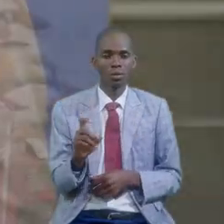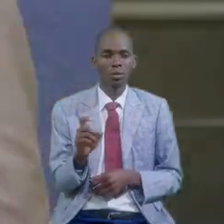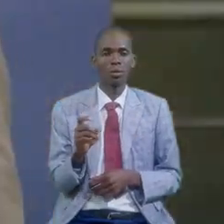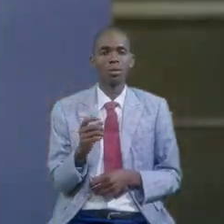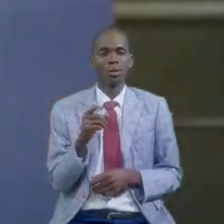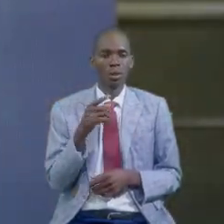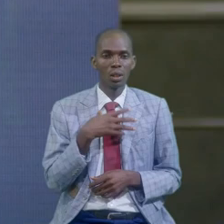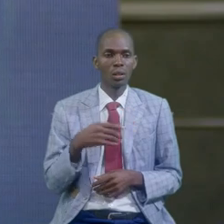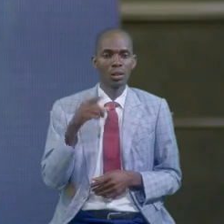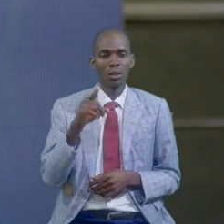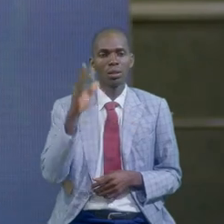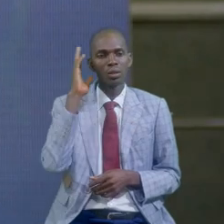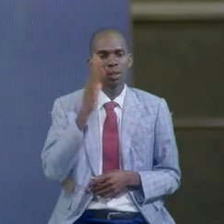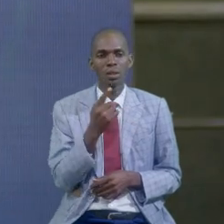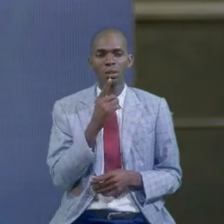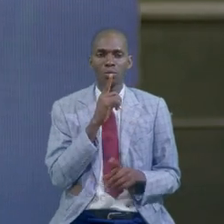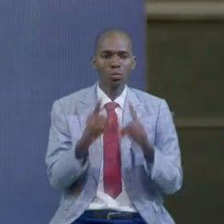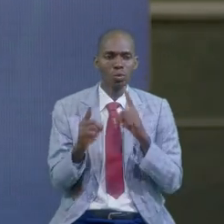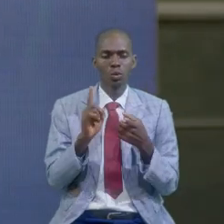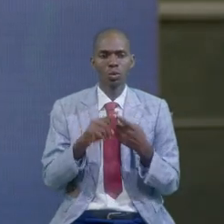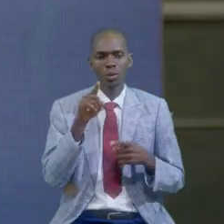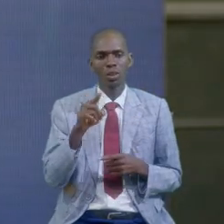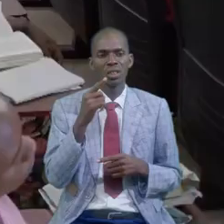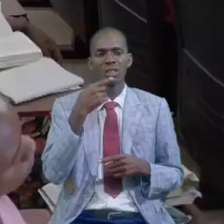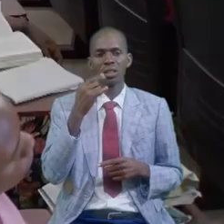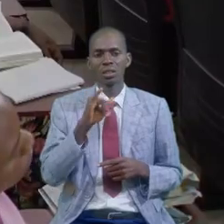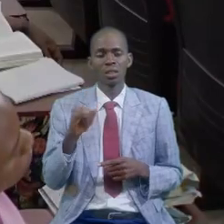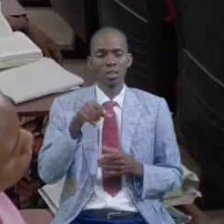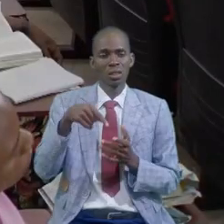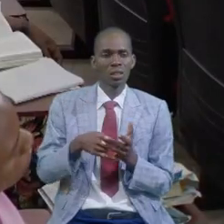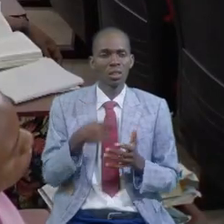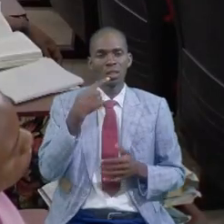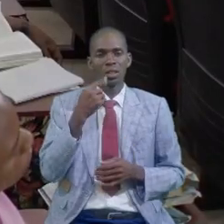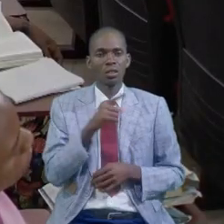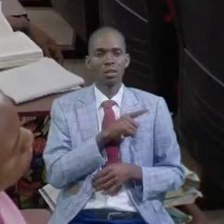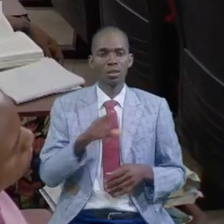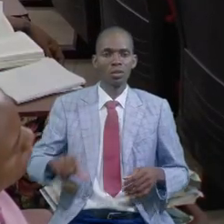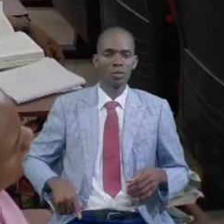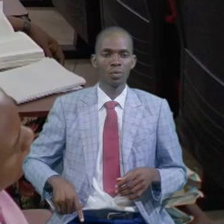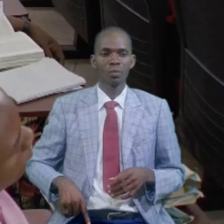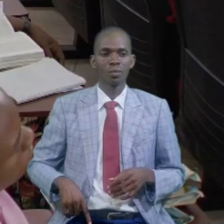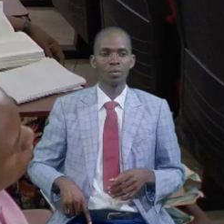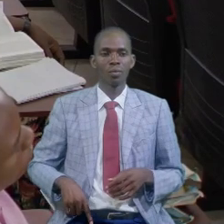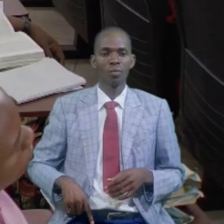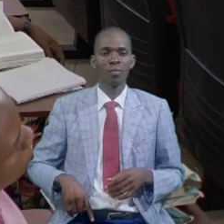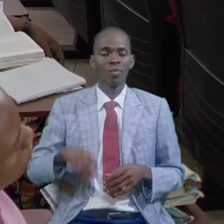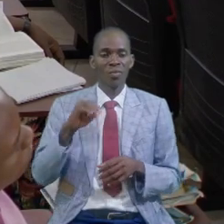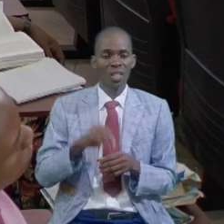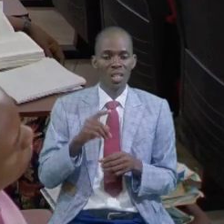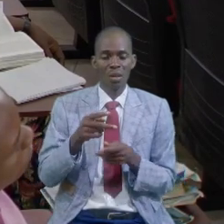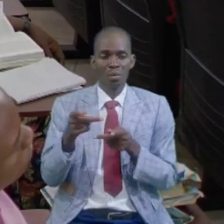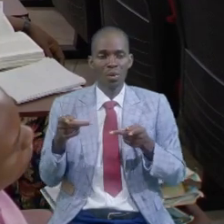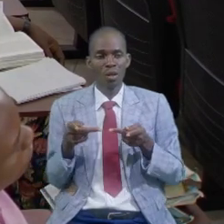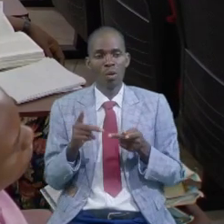Thou shalt speak unto him, saying, thus says the Lord, the place